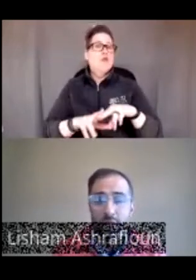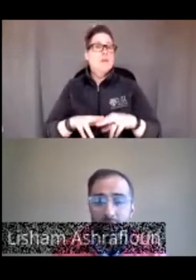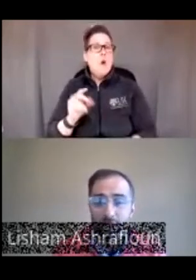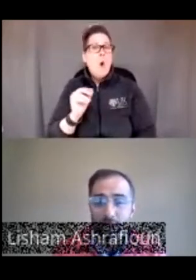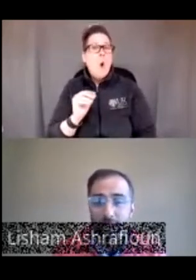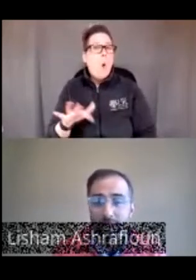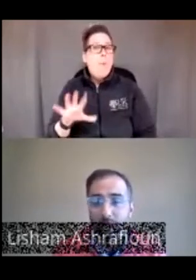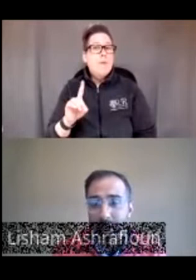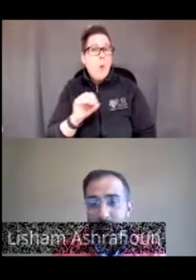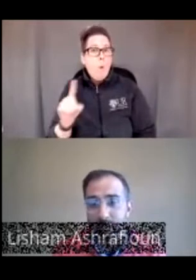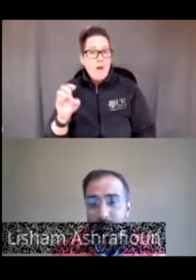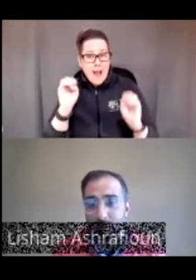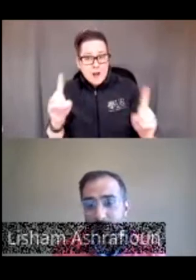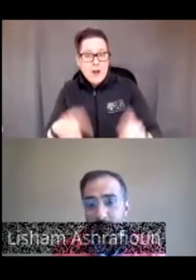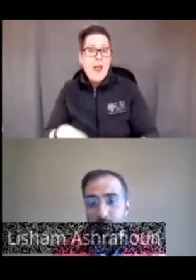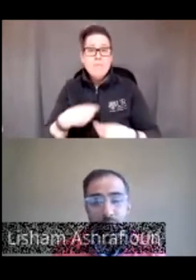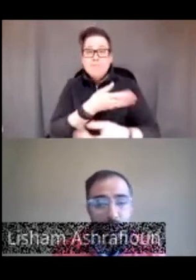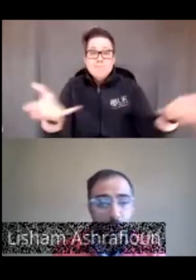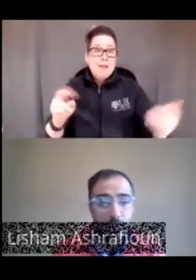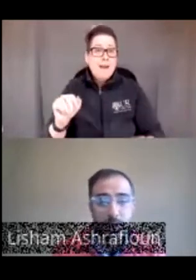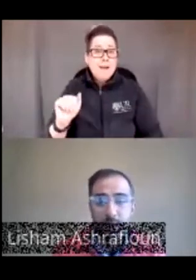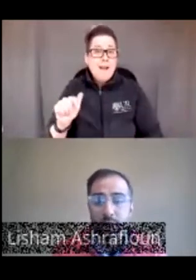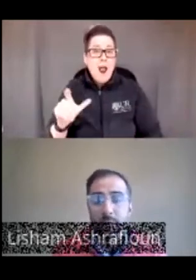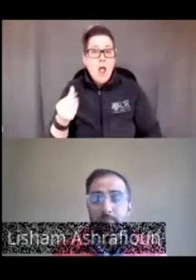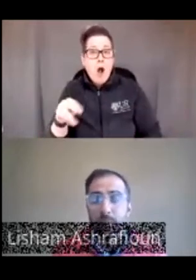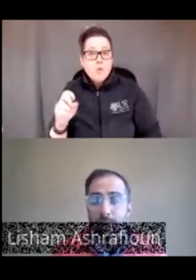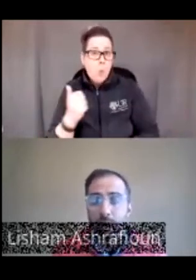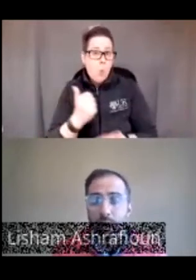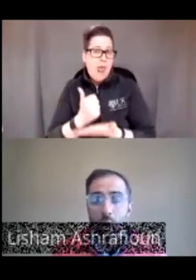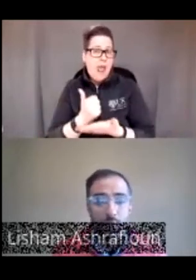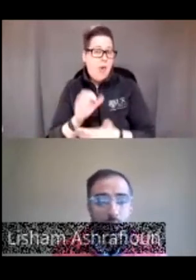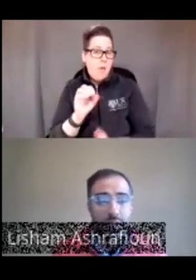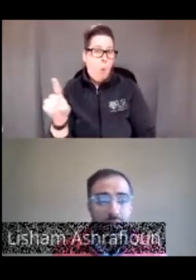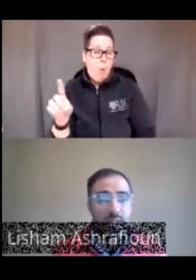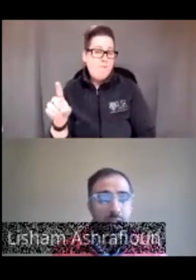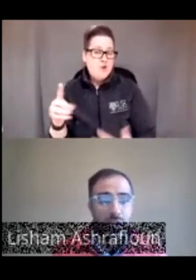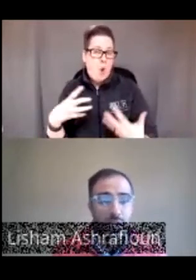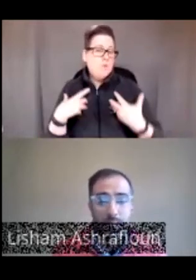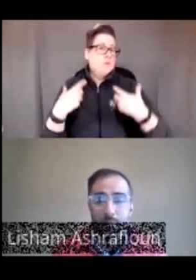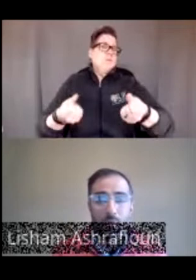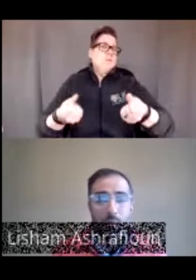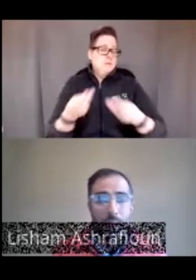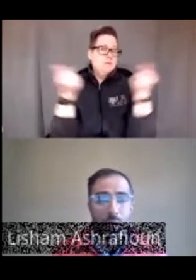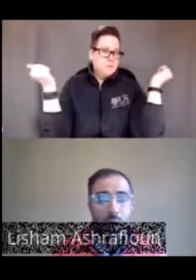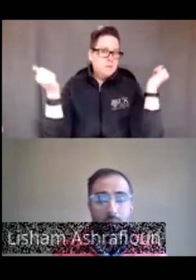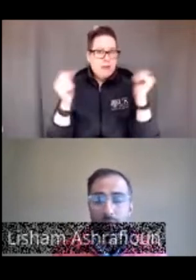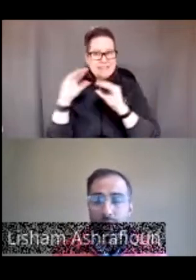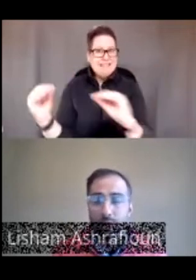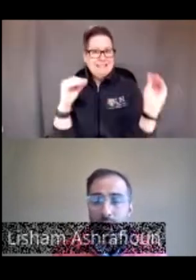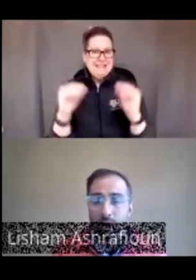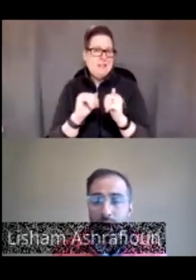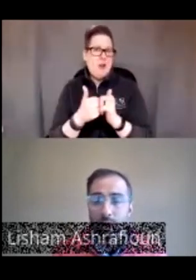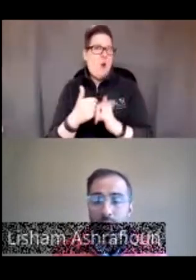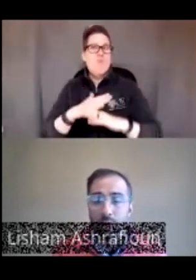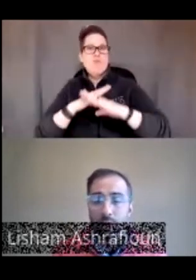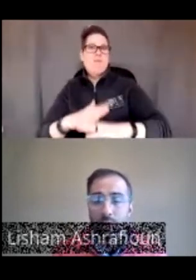overdose education and naloxone distribution to reverse opioid overdoses and to educate people about how to prevent